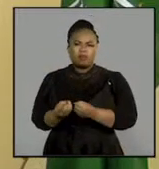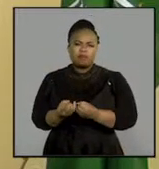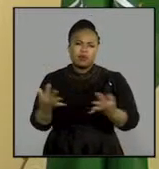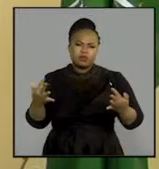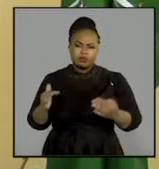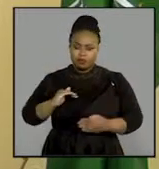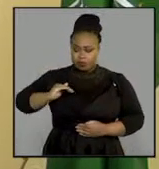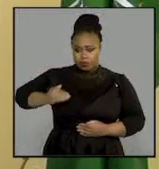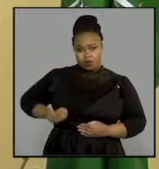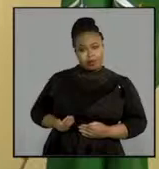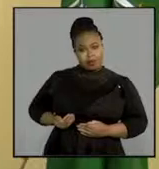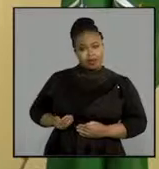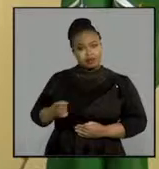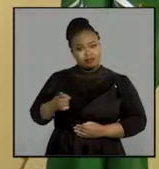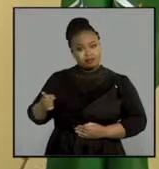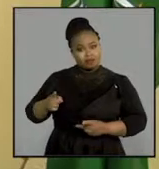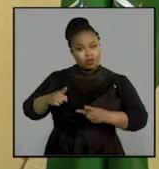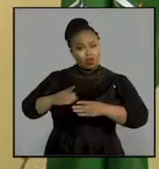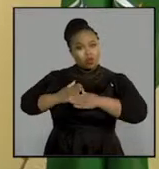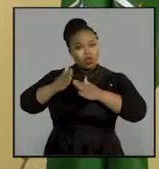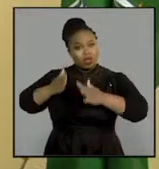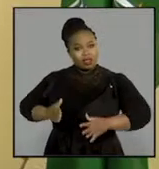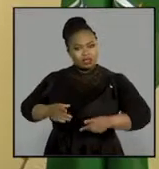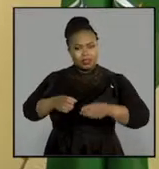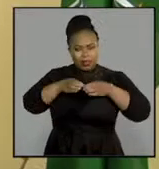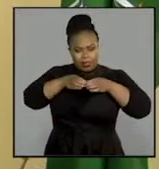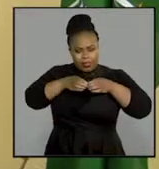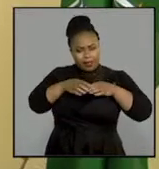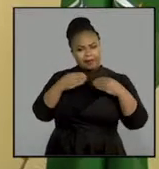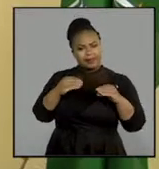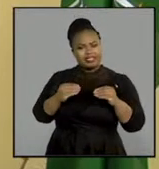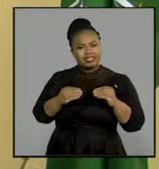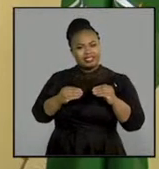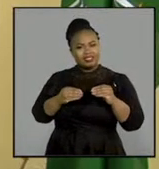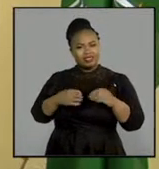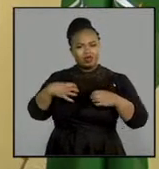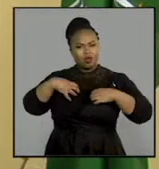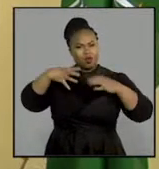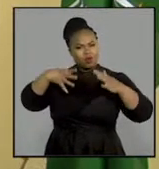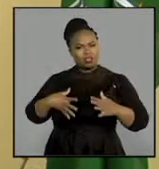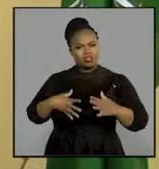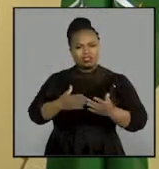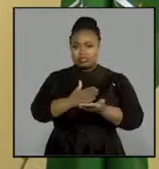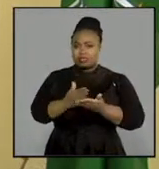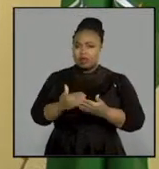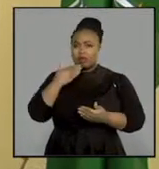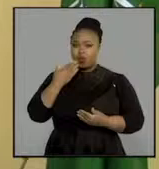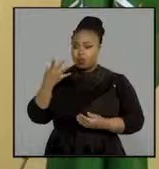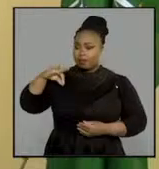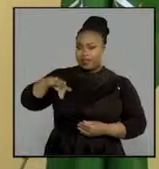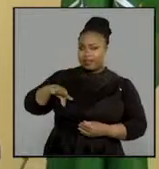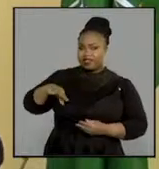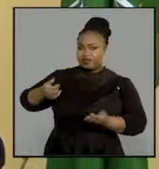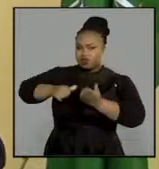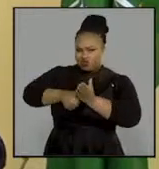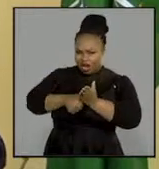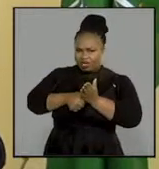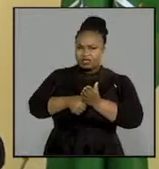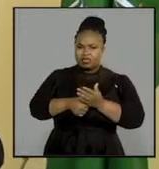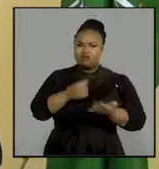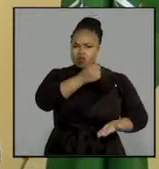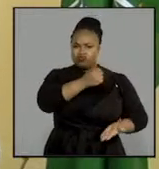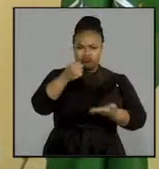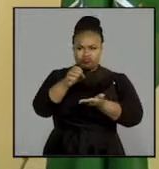provided much needed support to women workers, small business owners, and